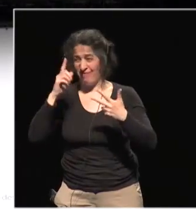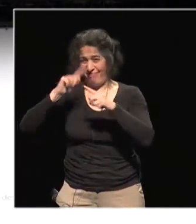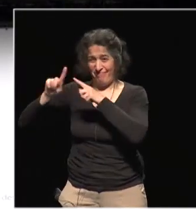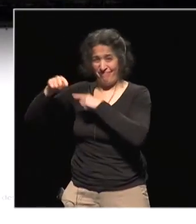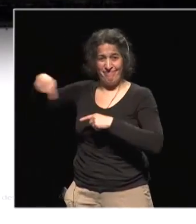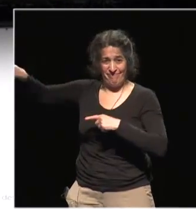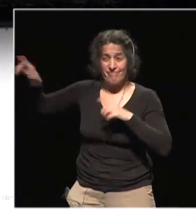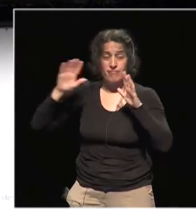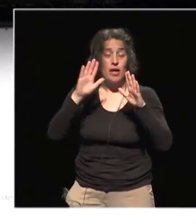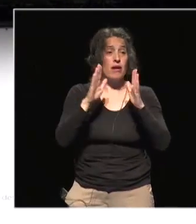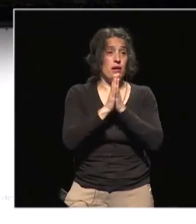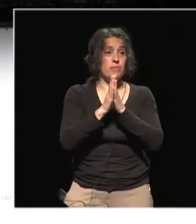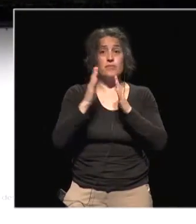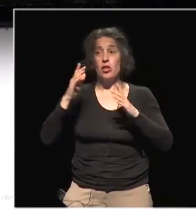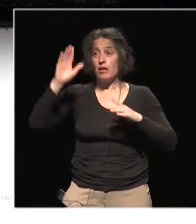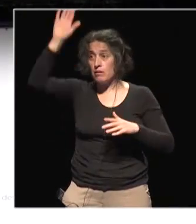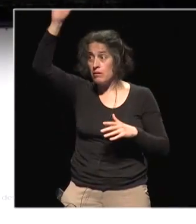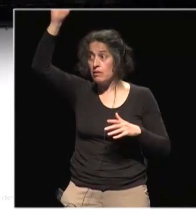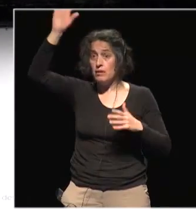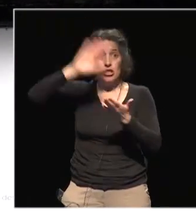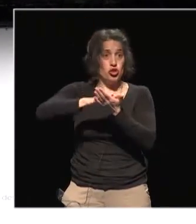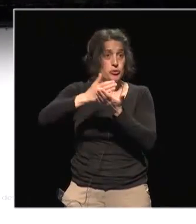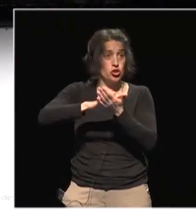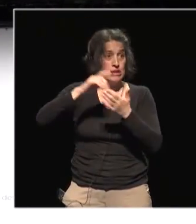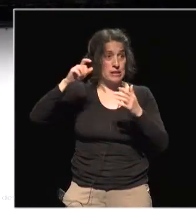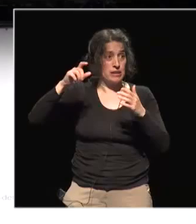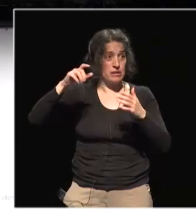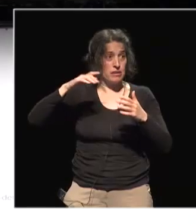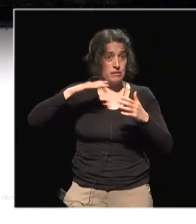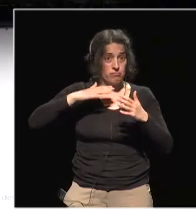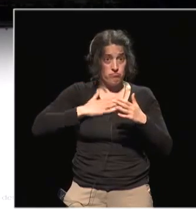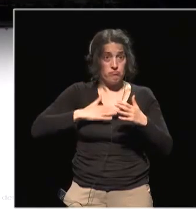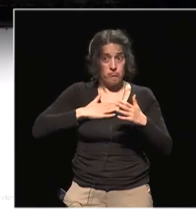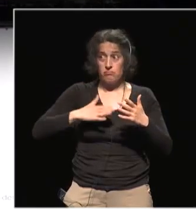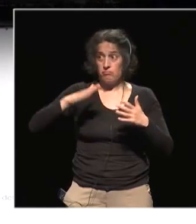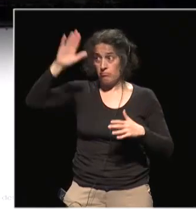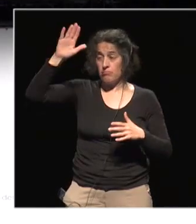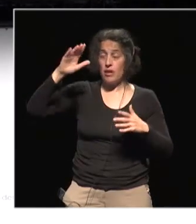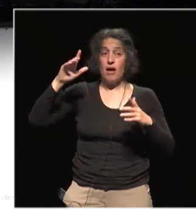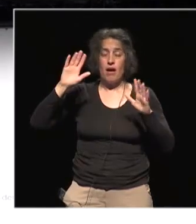equipment. Hands up if you need interpretation. And, I mean, if you haven't got a gadget, hands up.